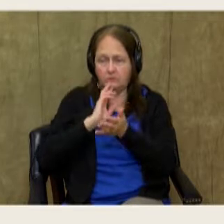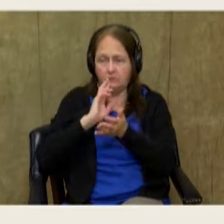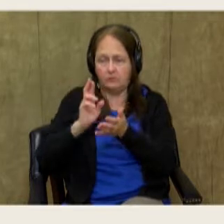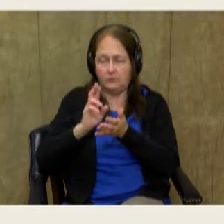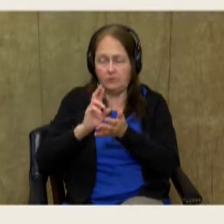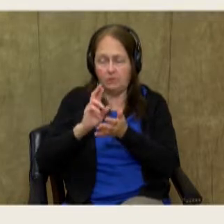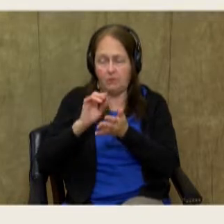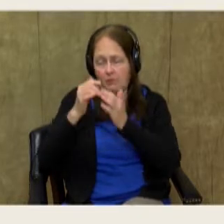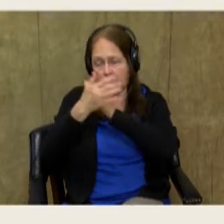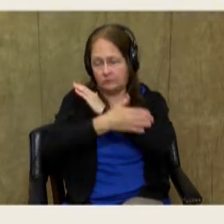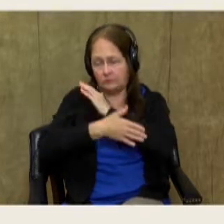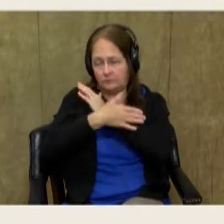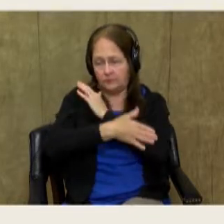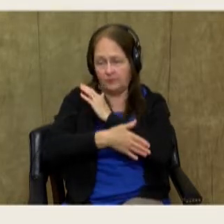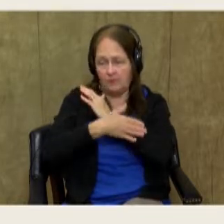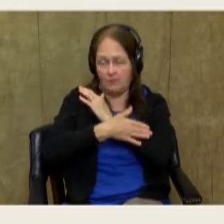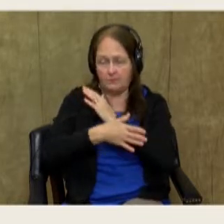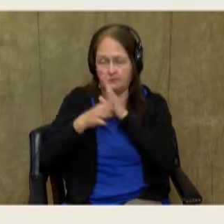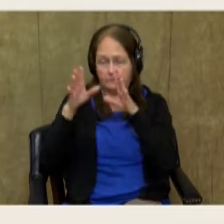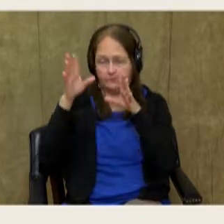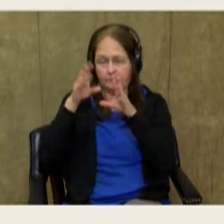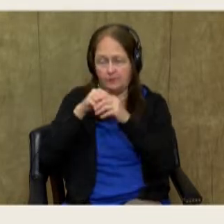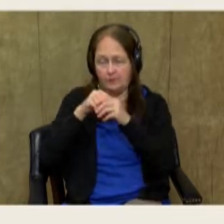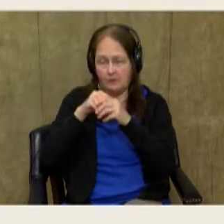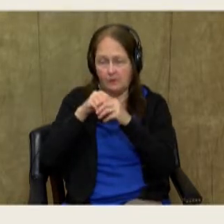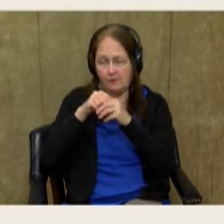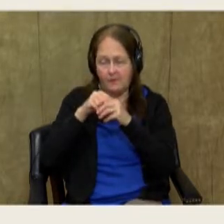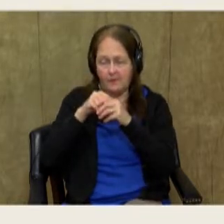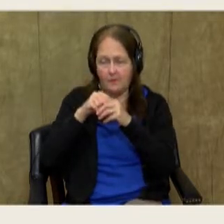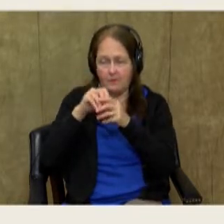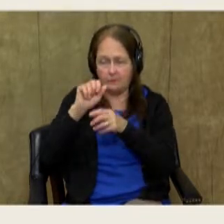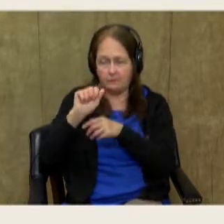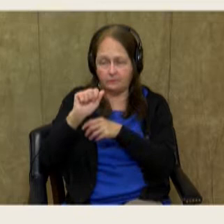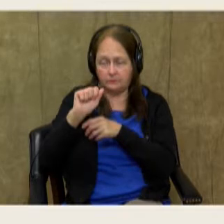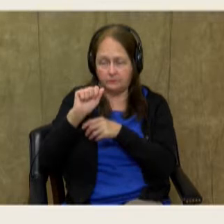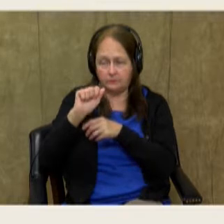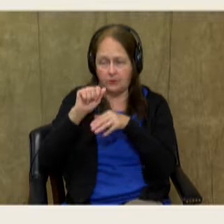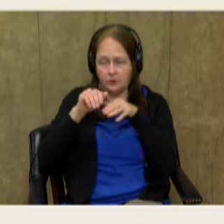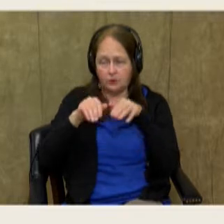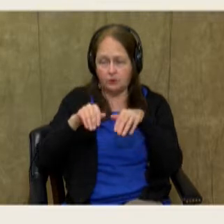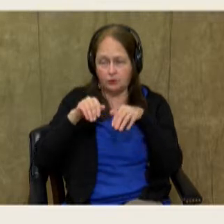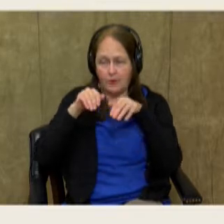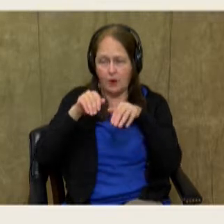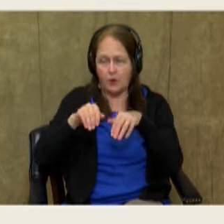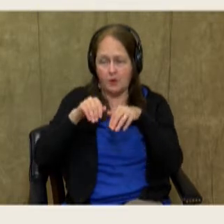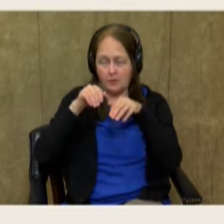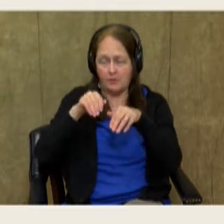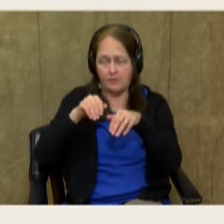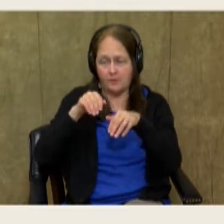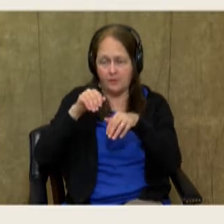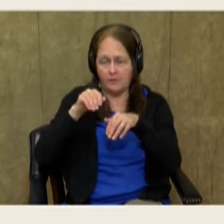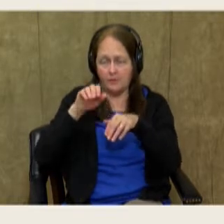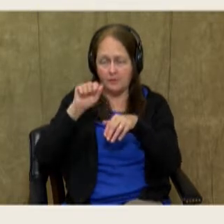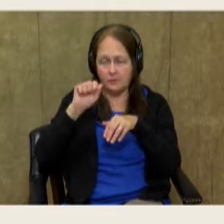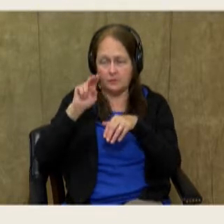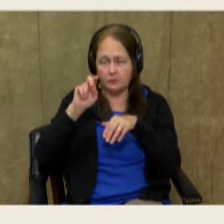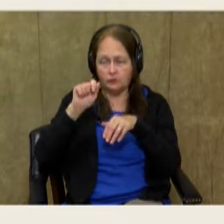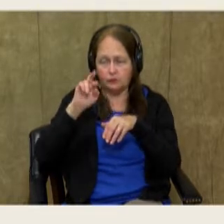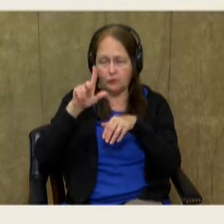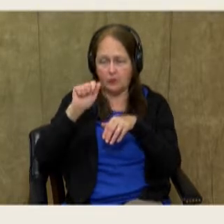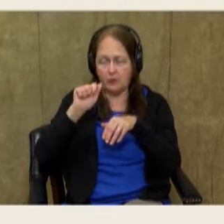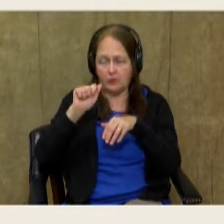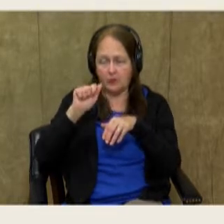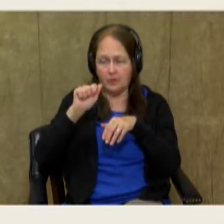let's look at the countries that are part of this region. Now this is the region between Australia and China mainland. It's just to the east of